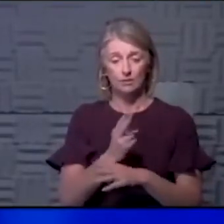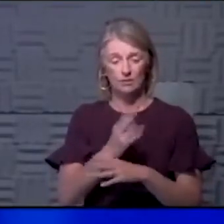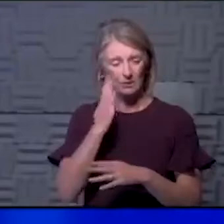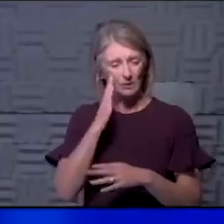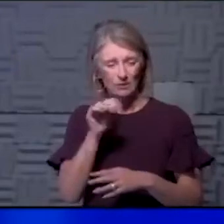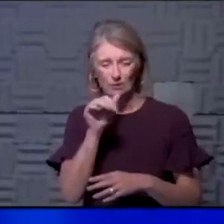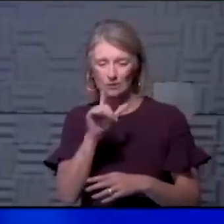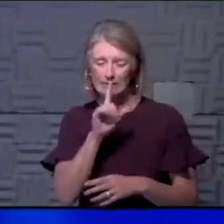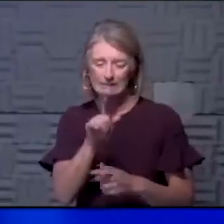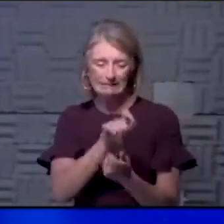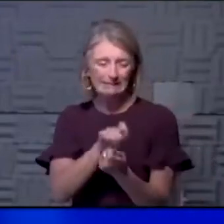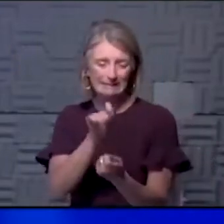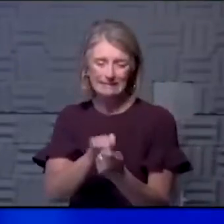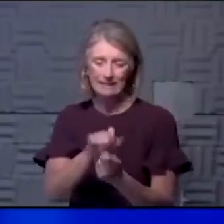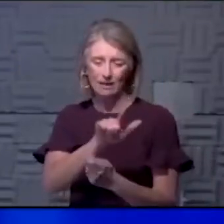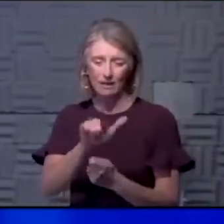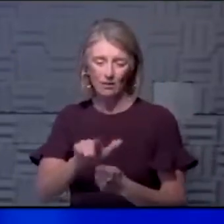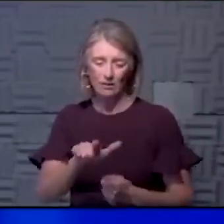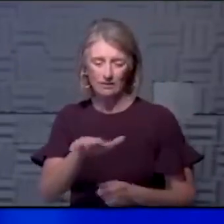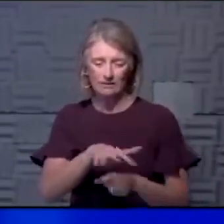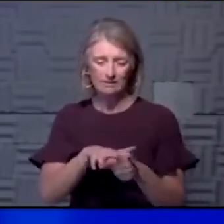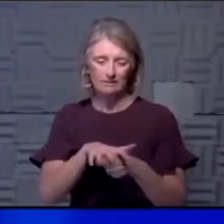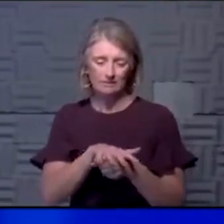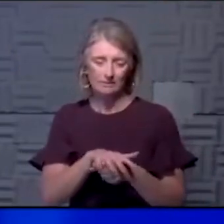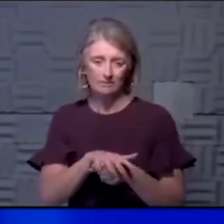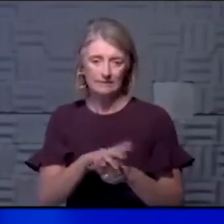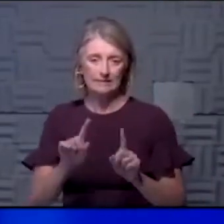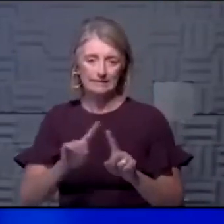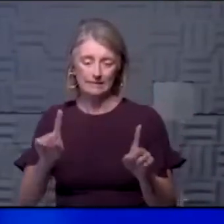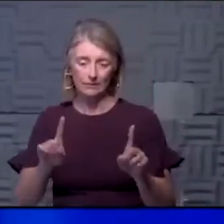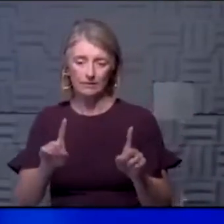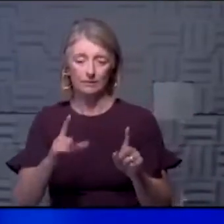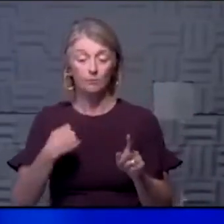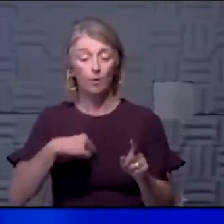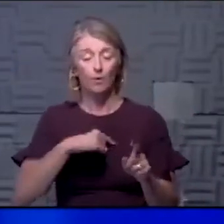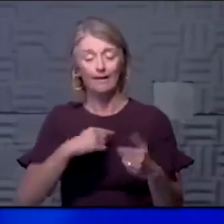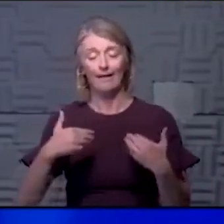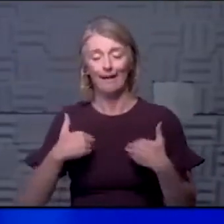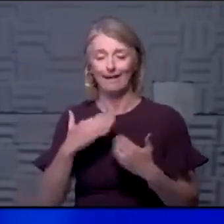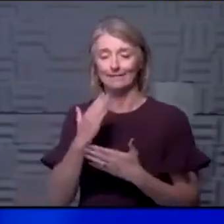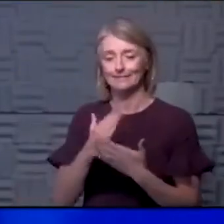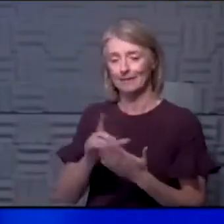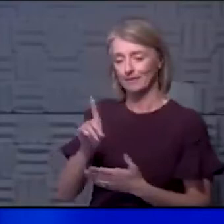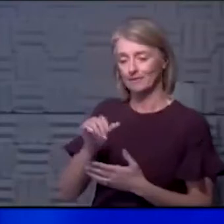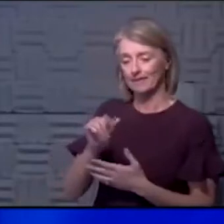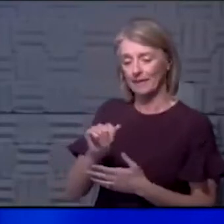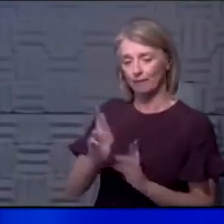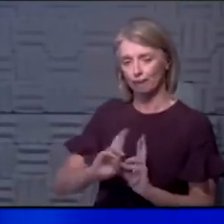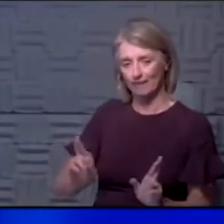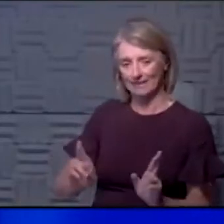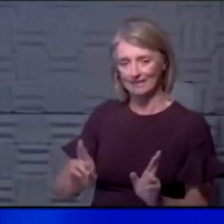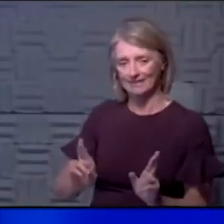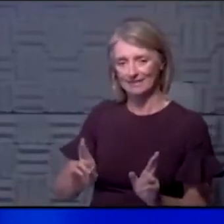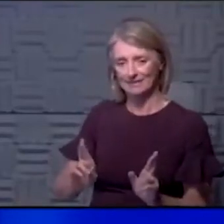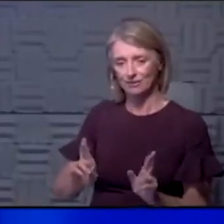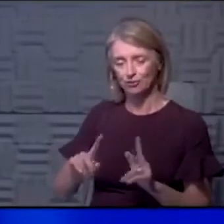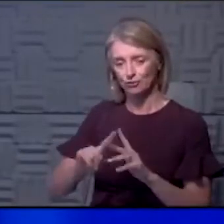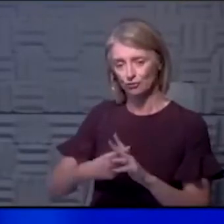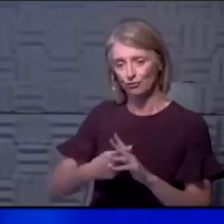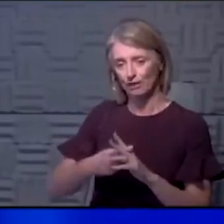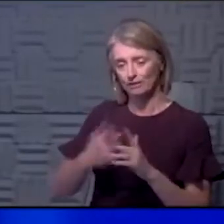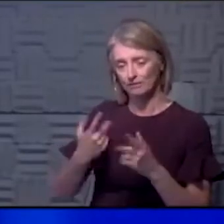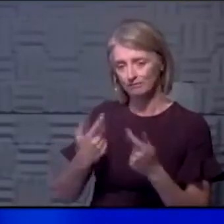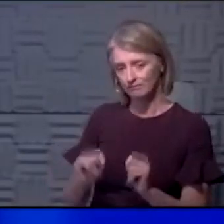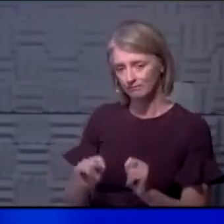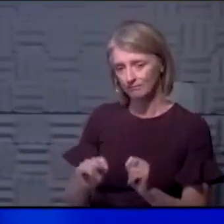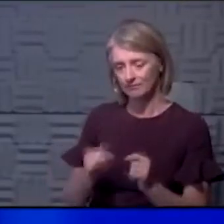that wasn't really the exact Lawrence. I mean, that's just a different dynamic, but it's one we had readily available to try and base it off of. Now